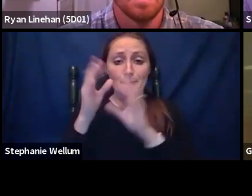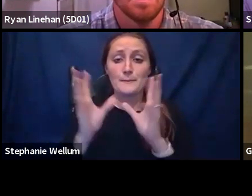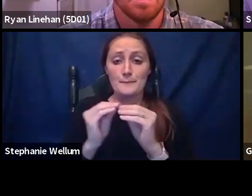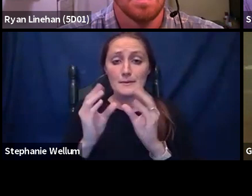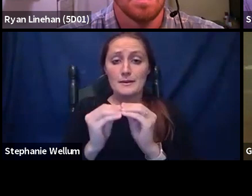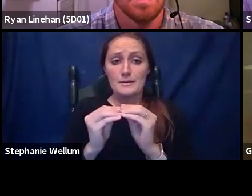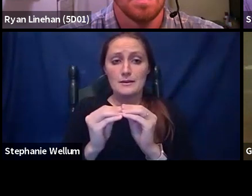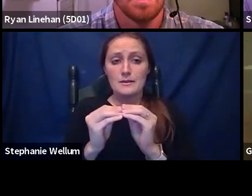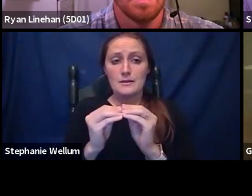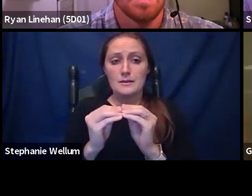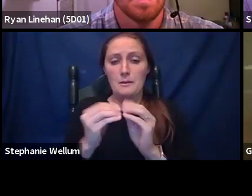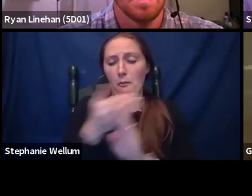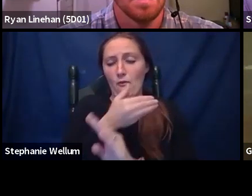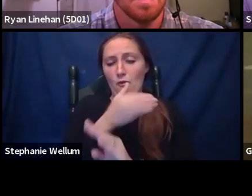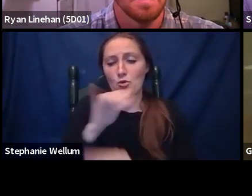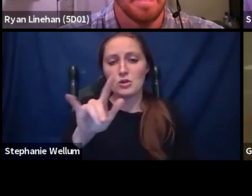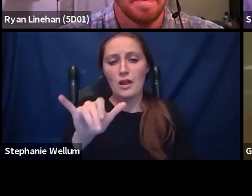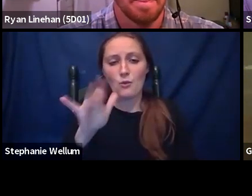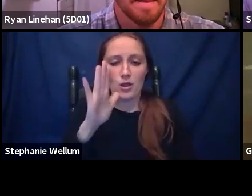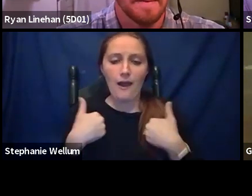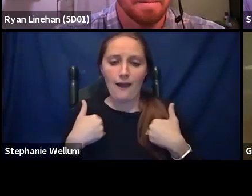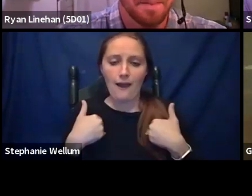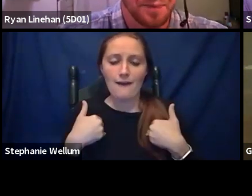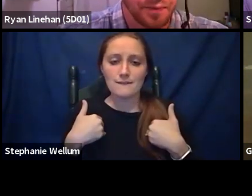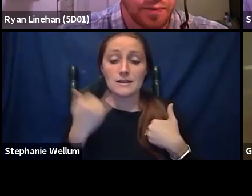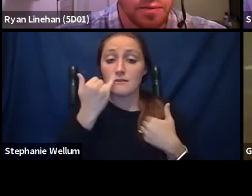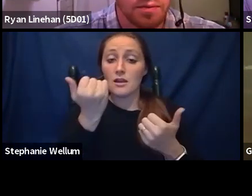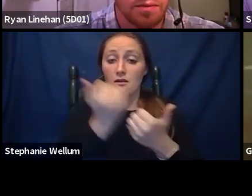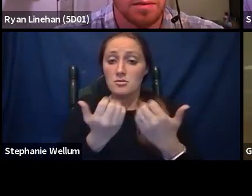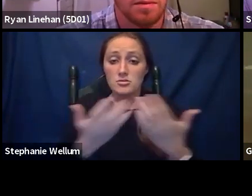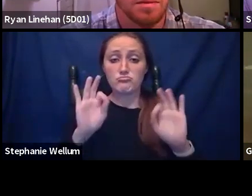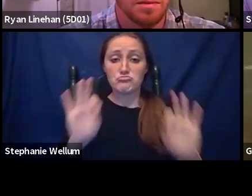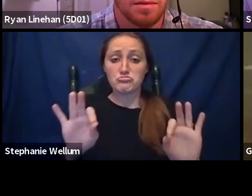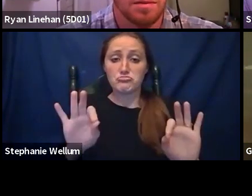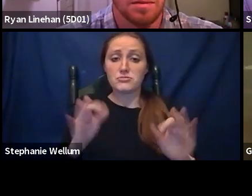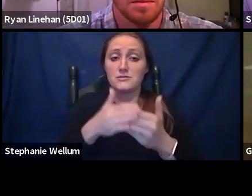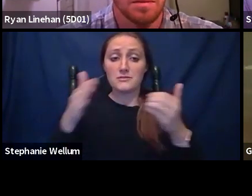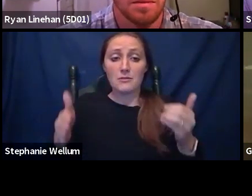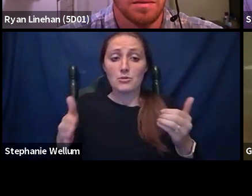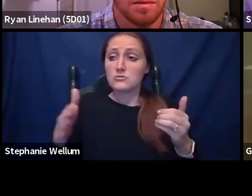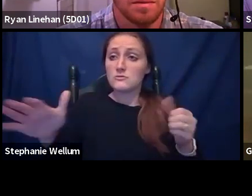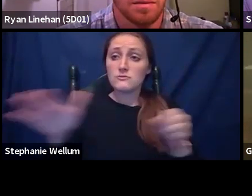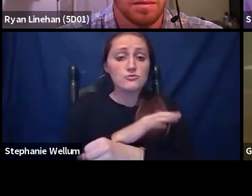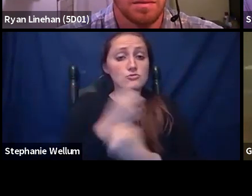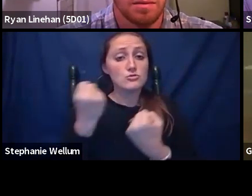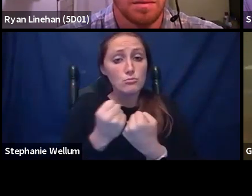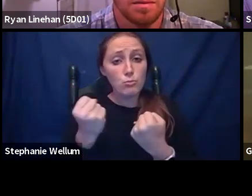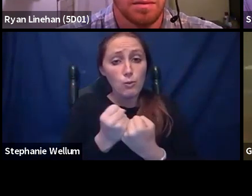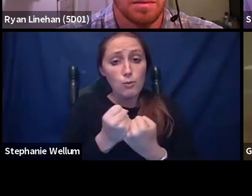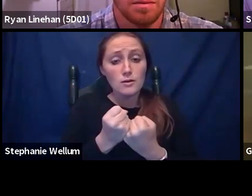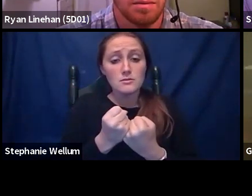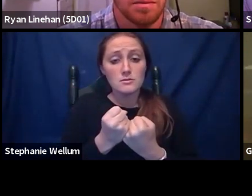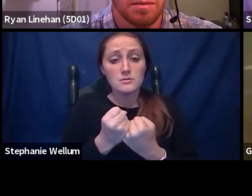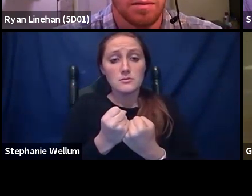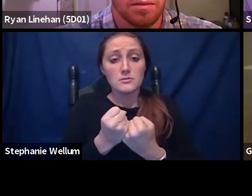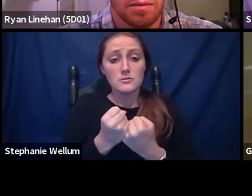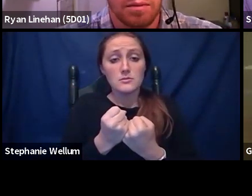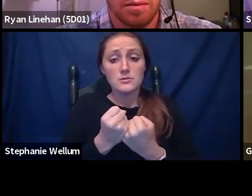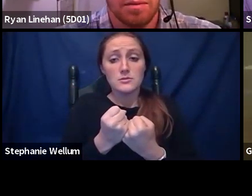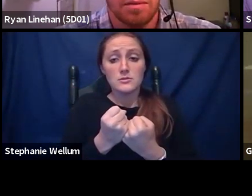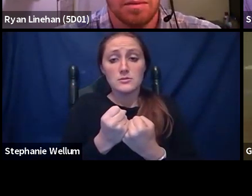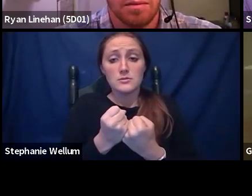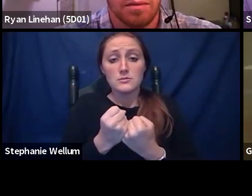before July. If everything, you know, if the neighbors, we get full support from the neighborhood, Mr. Horgan's report,